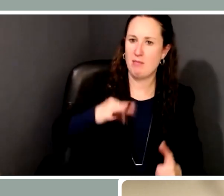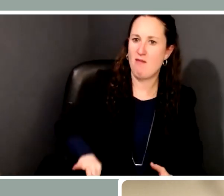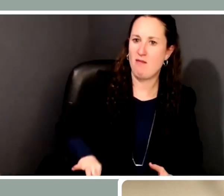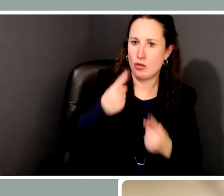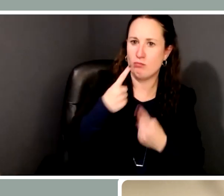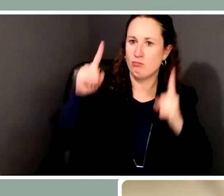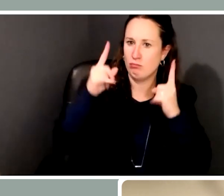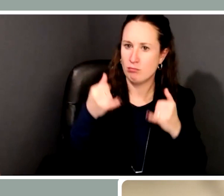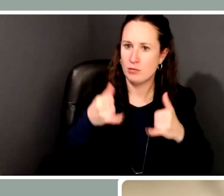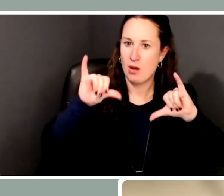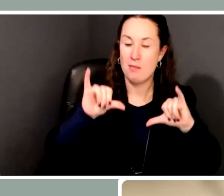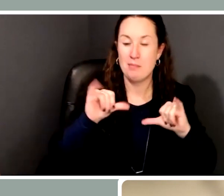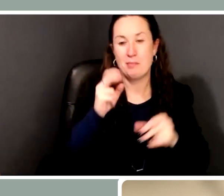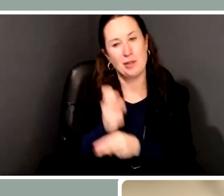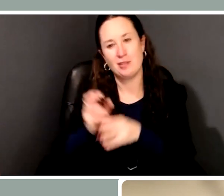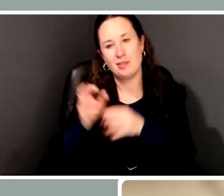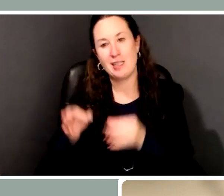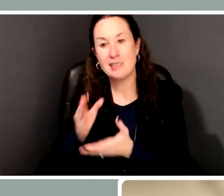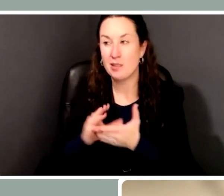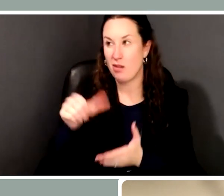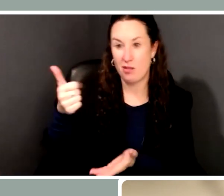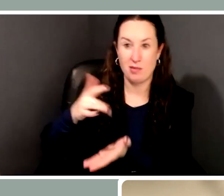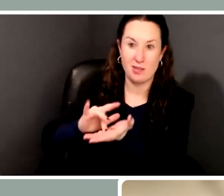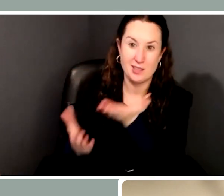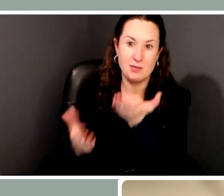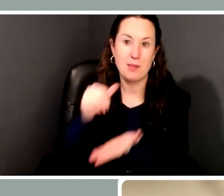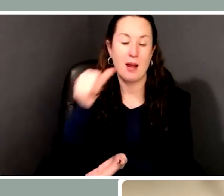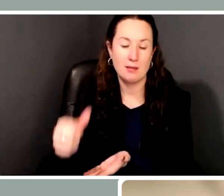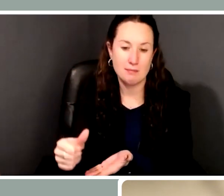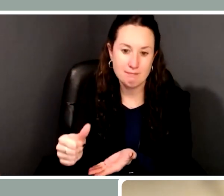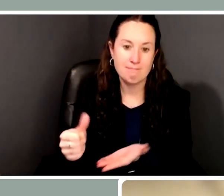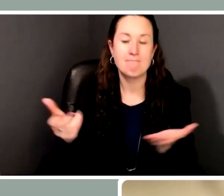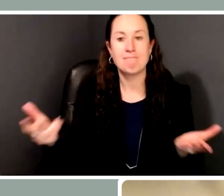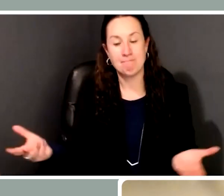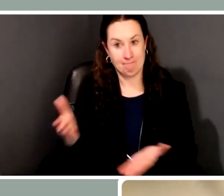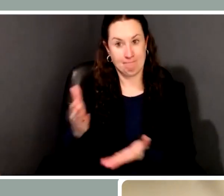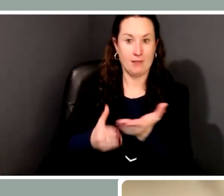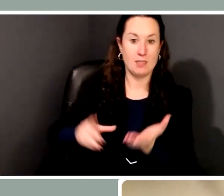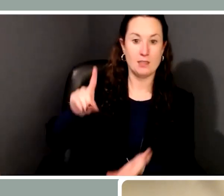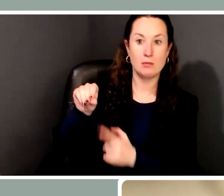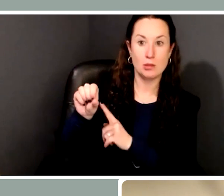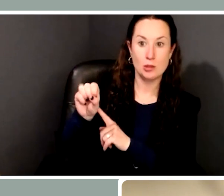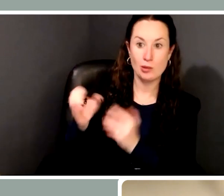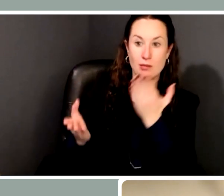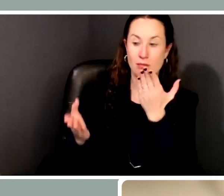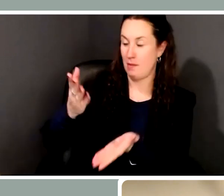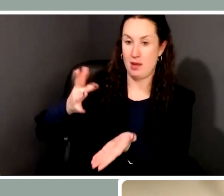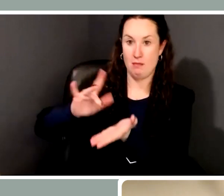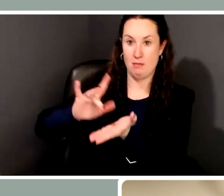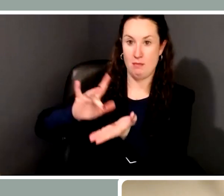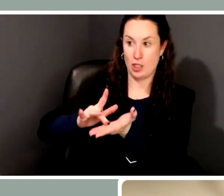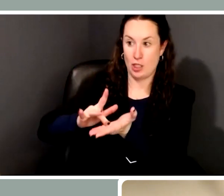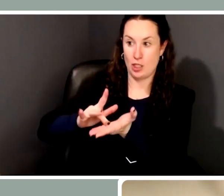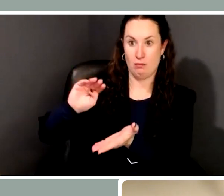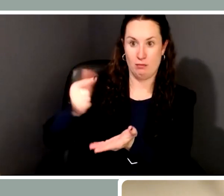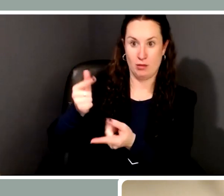There are some drugs where probably we're not. So there are some of the drugs where we know you can decrease a little bit, but if you decrease a little bit more,